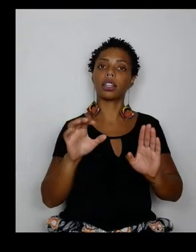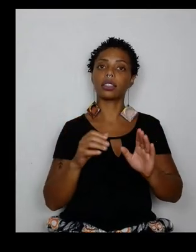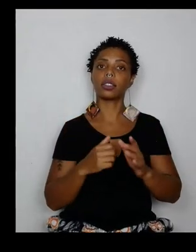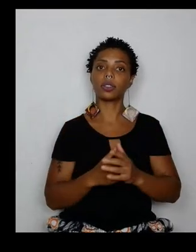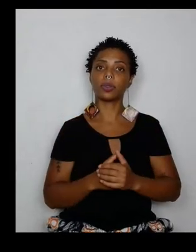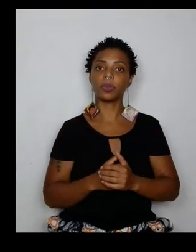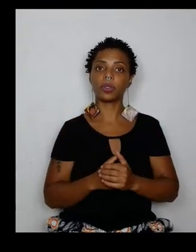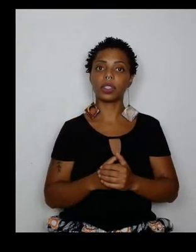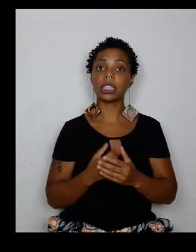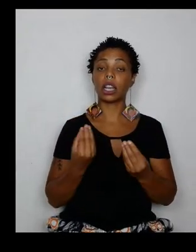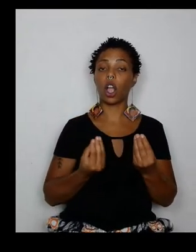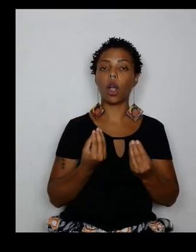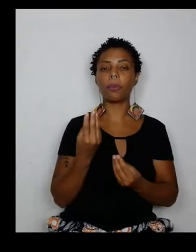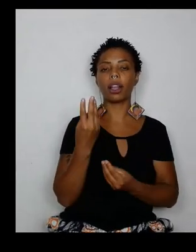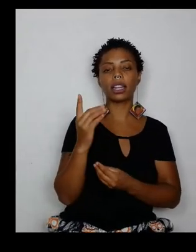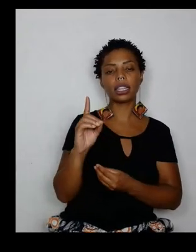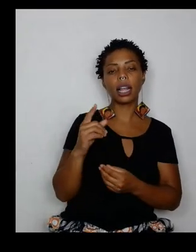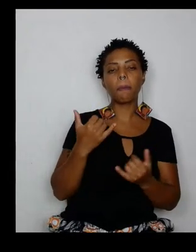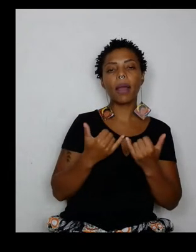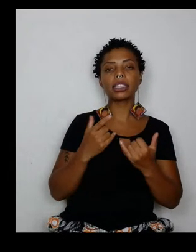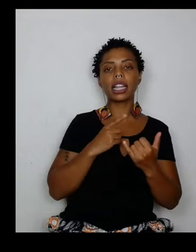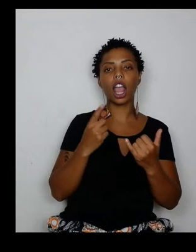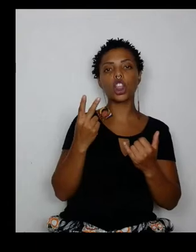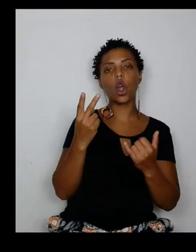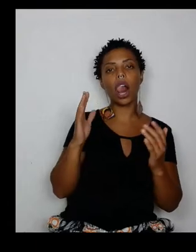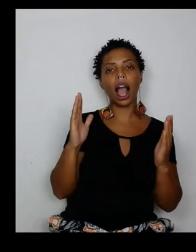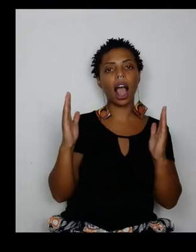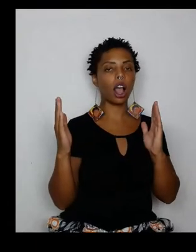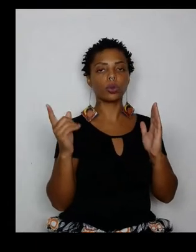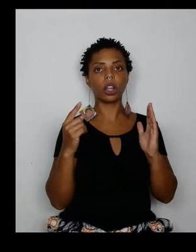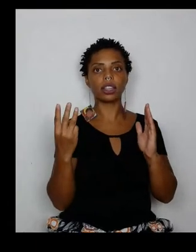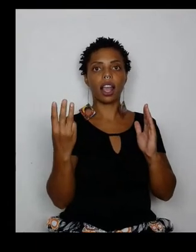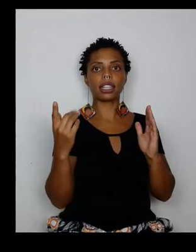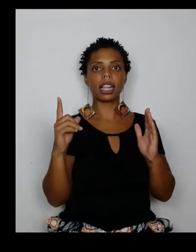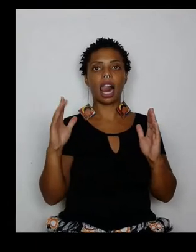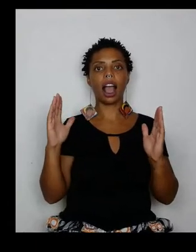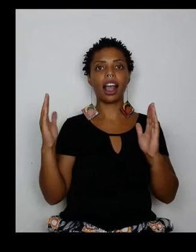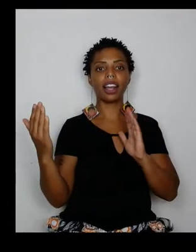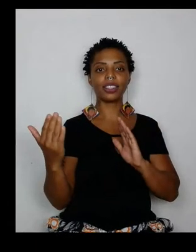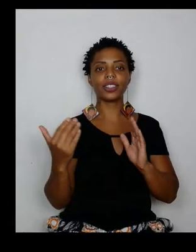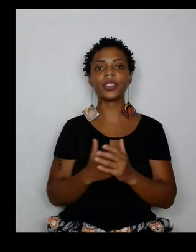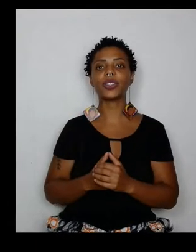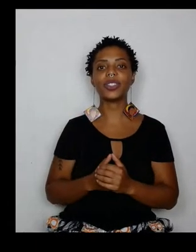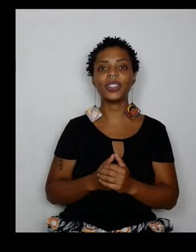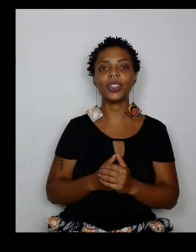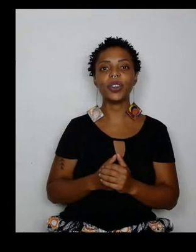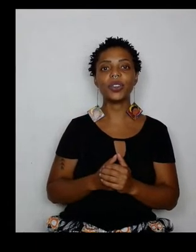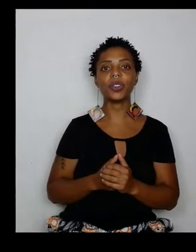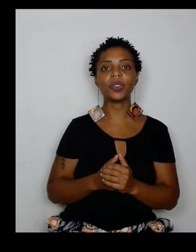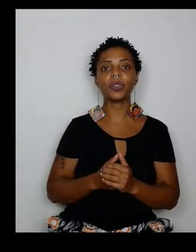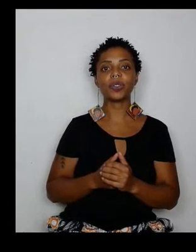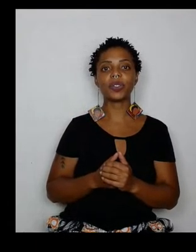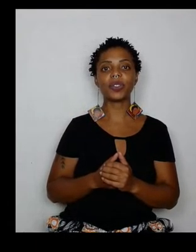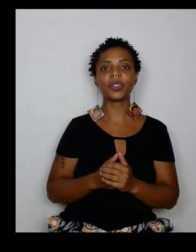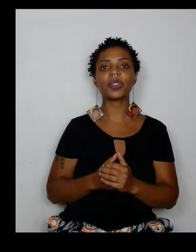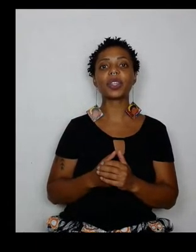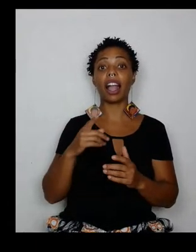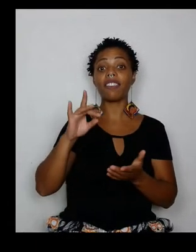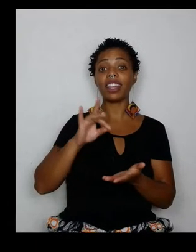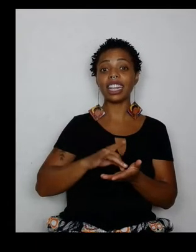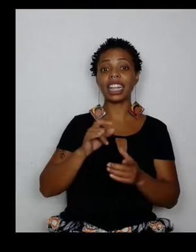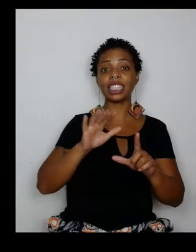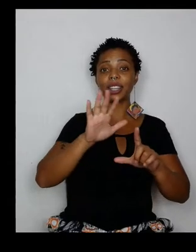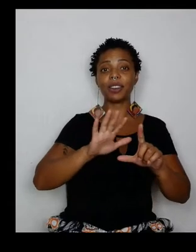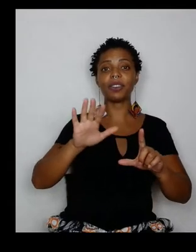rather extraordinary character as an object in fact it's a two-sided thing on the one hand you have the gurgan self-portrait with